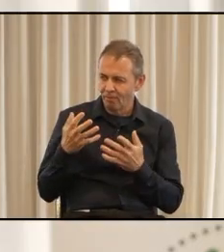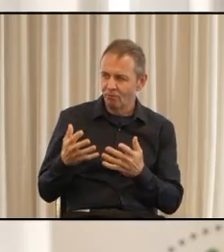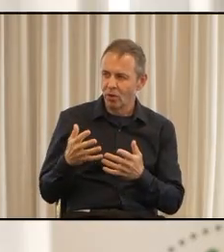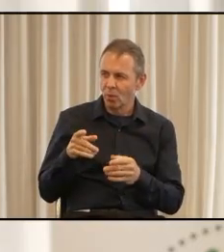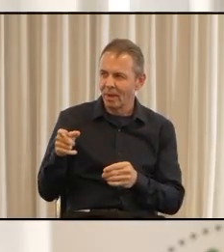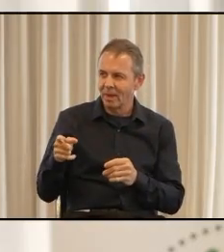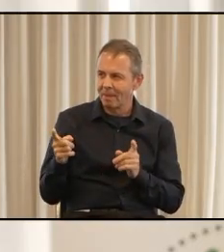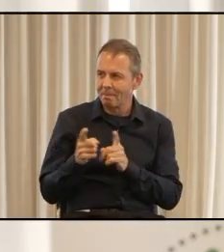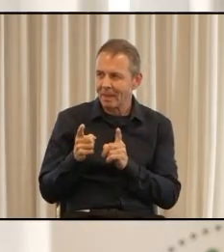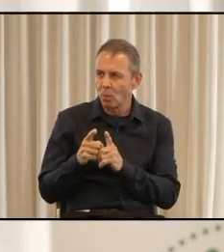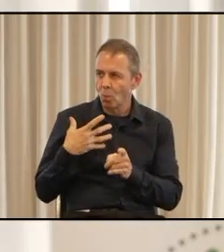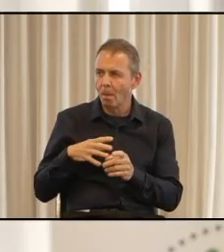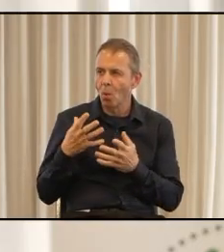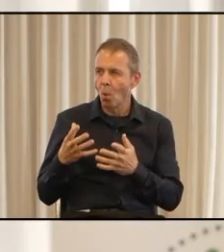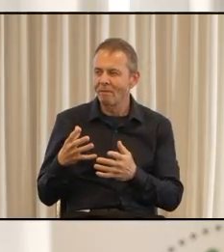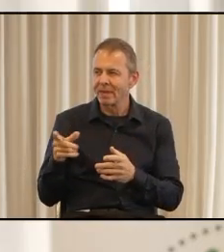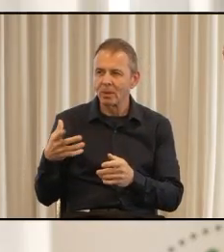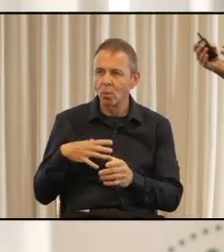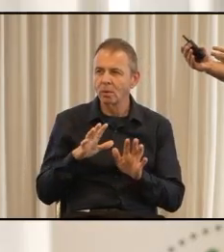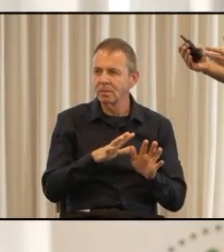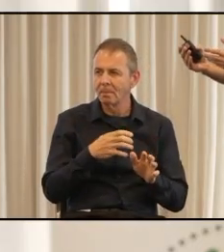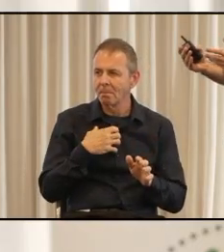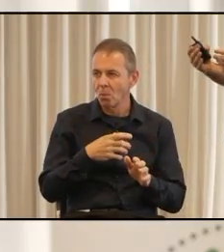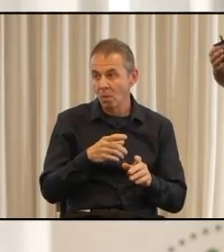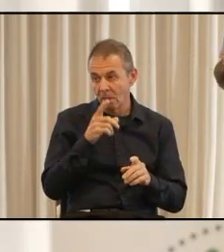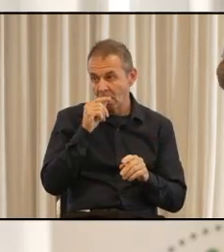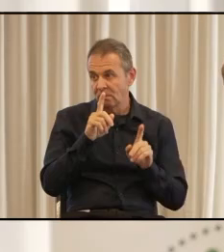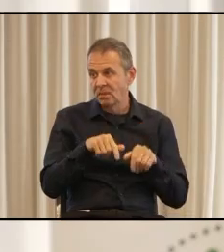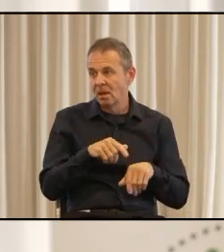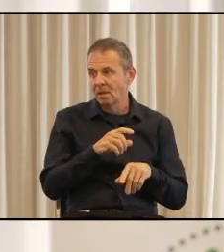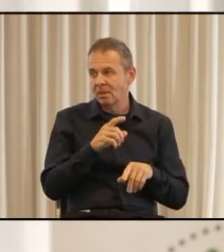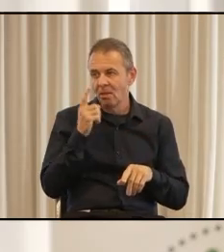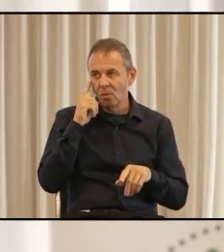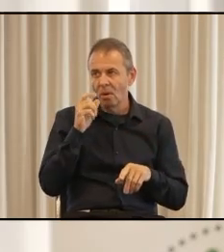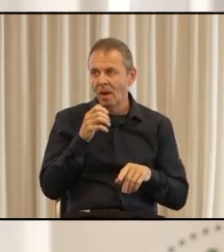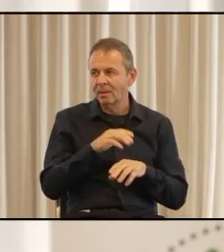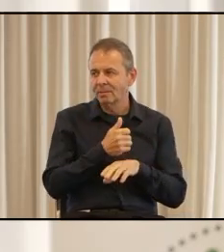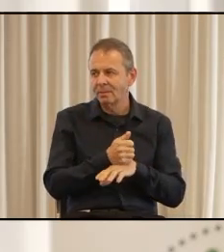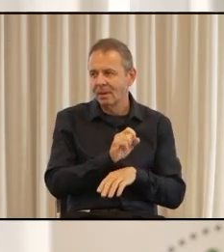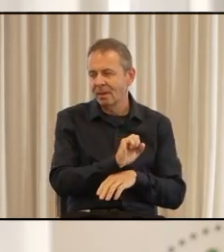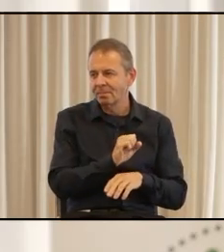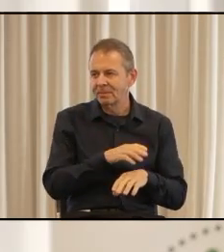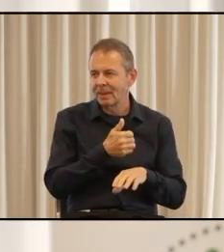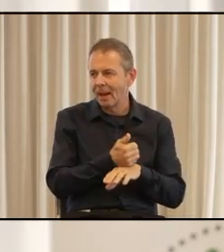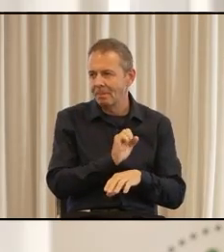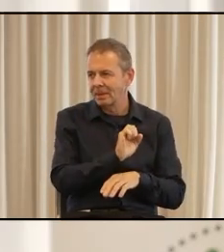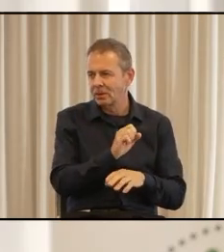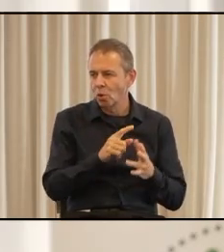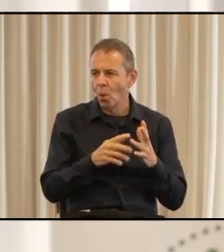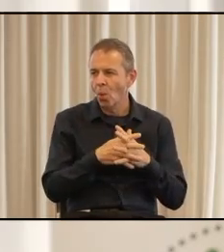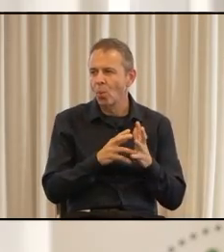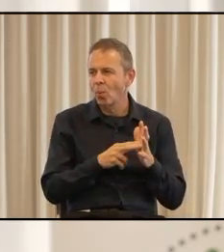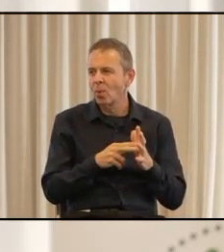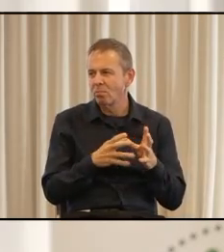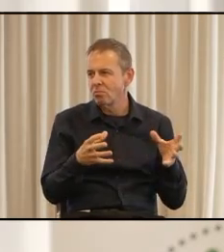pursue that interest in anime. So we thought, well, you could start your own. So off we went, figuring out, how one might